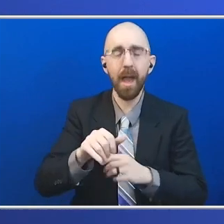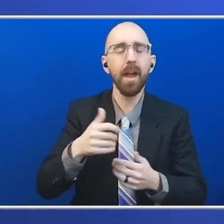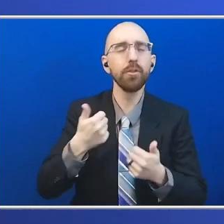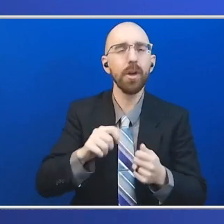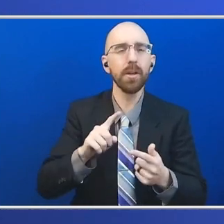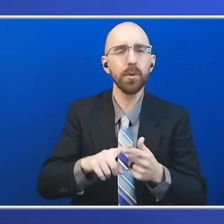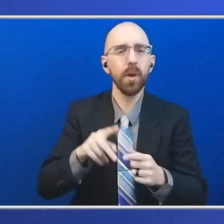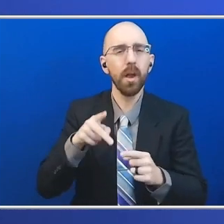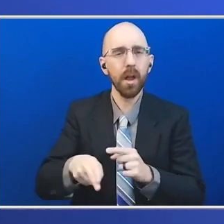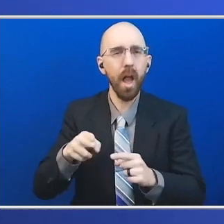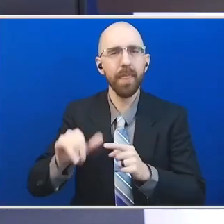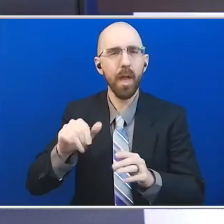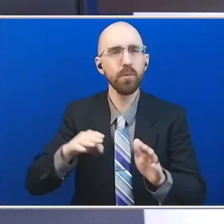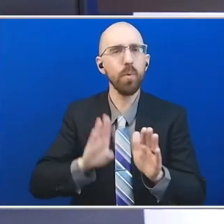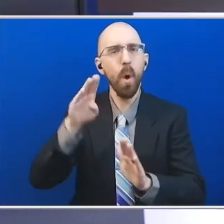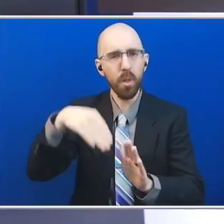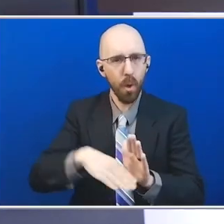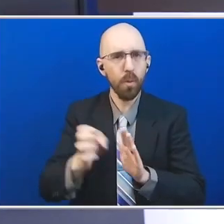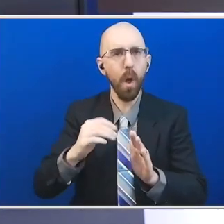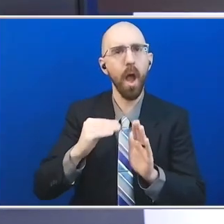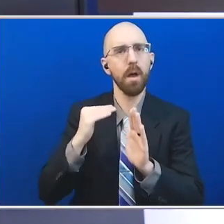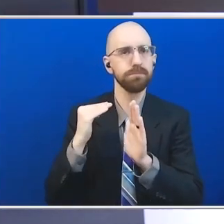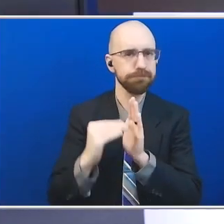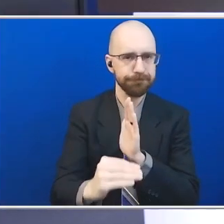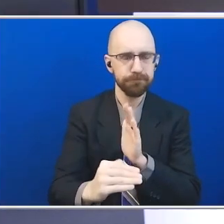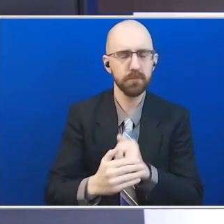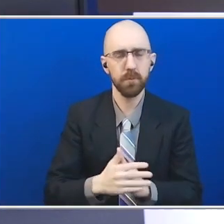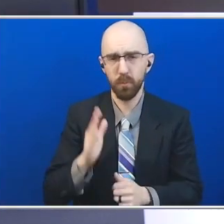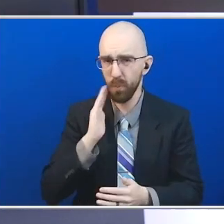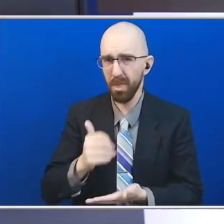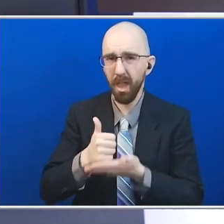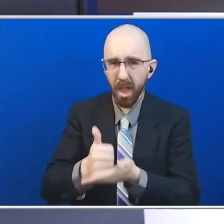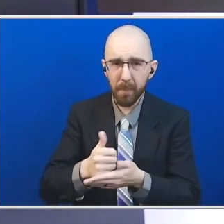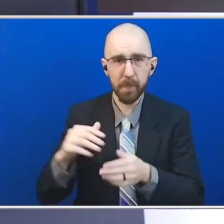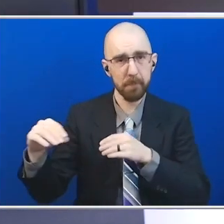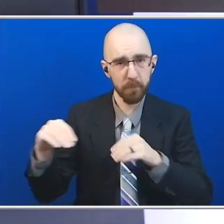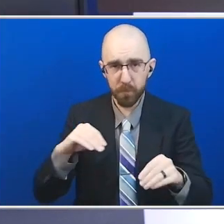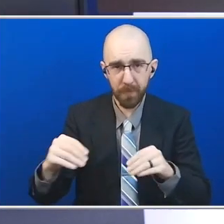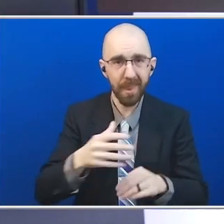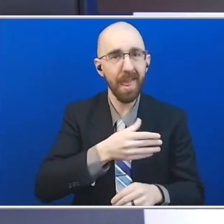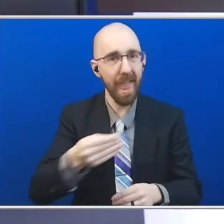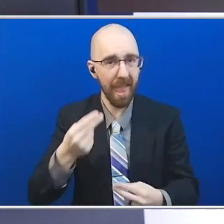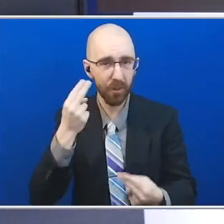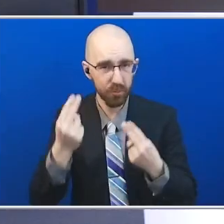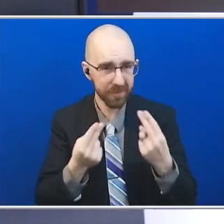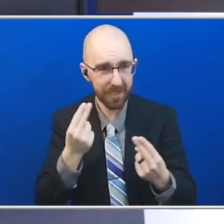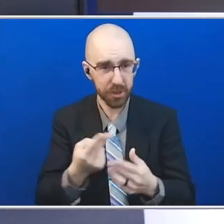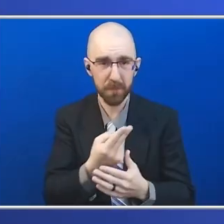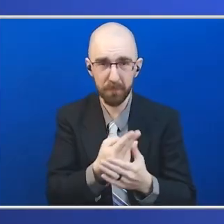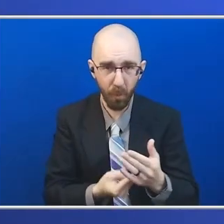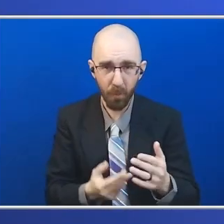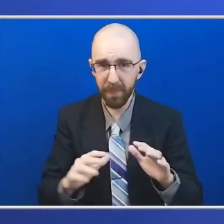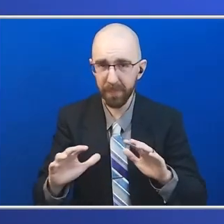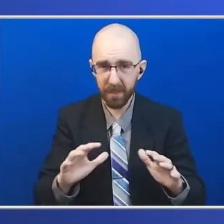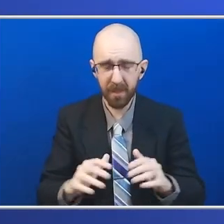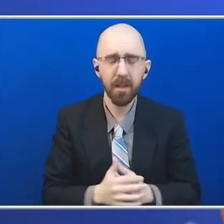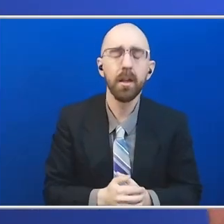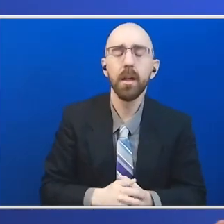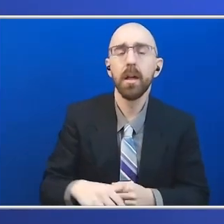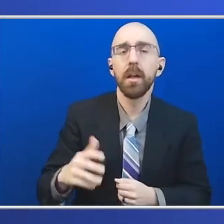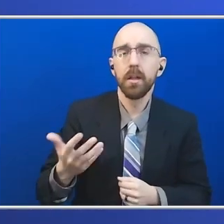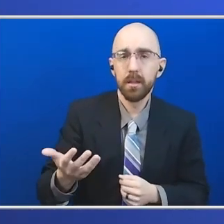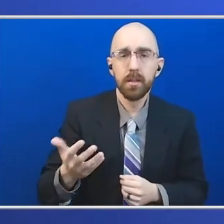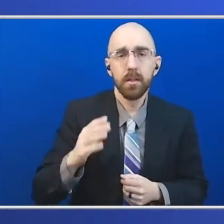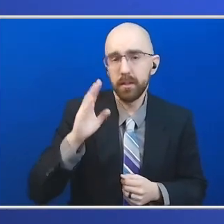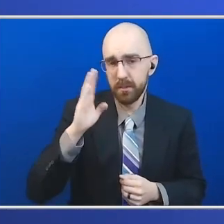for our patients. Wow. And will that help both the movement part and hallucinations and delusions? So, it is approved